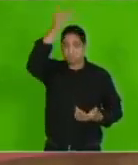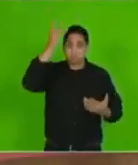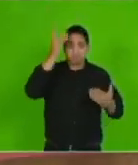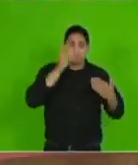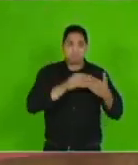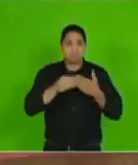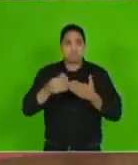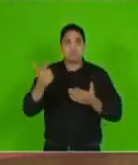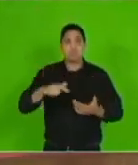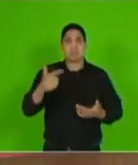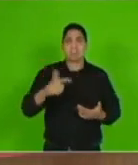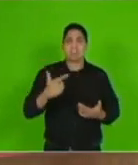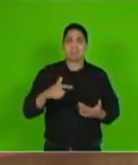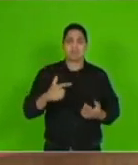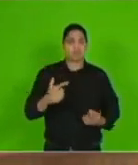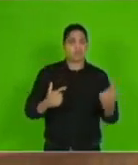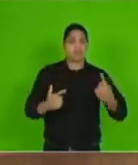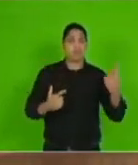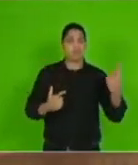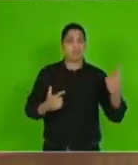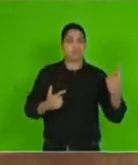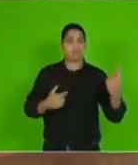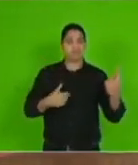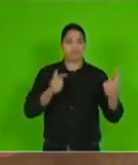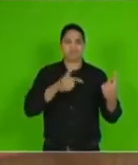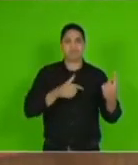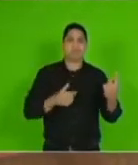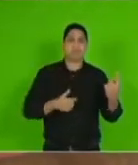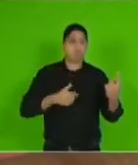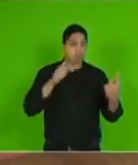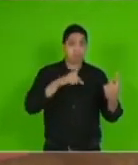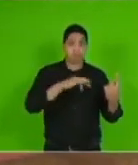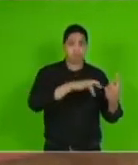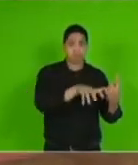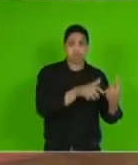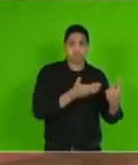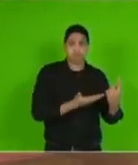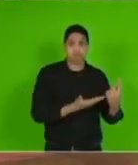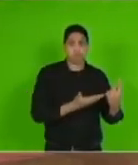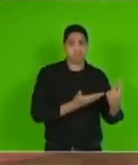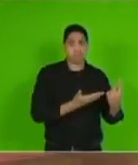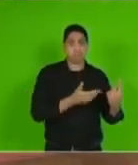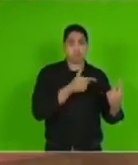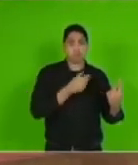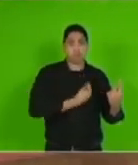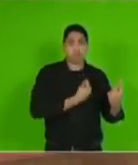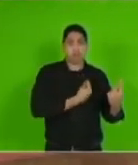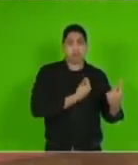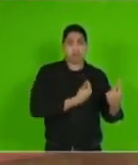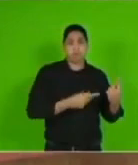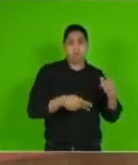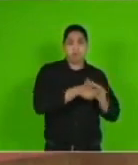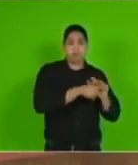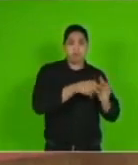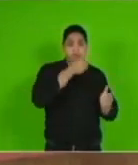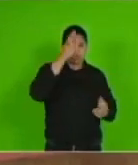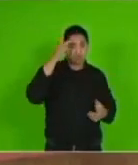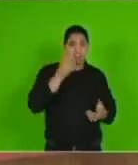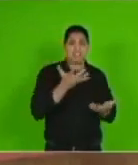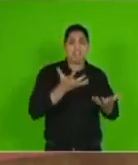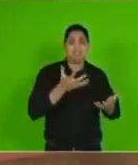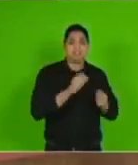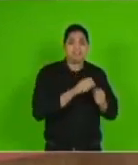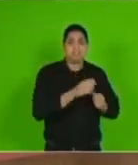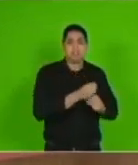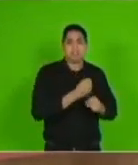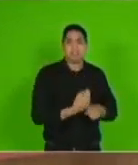they're in a dark place. They don't have this light. So this night in the verse represents